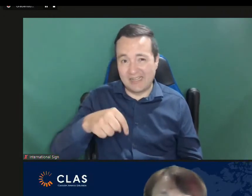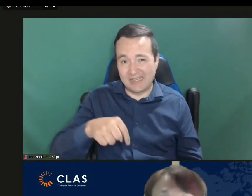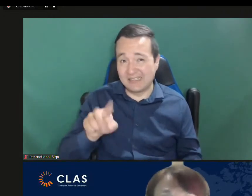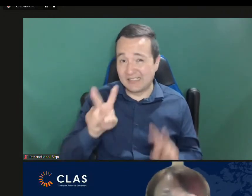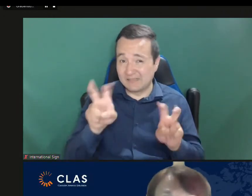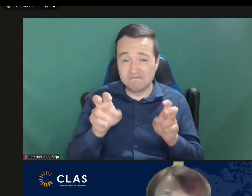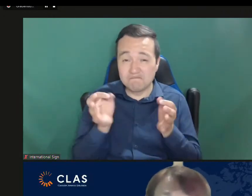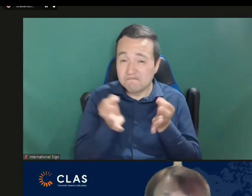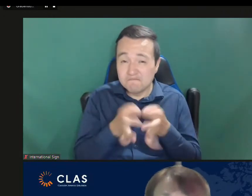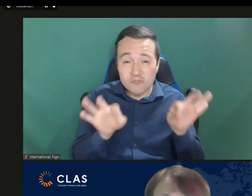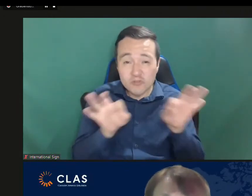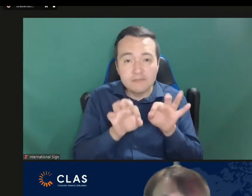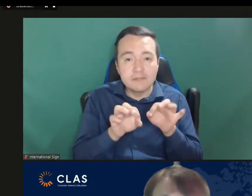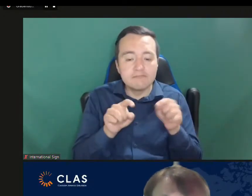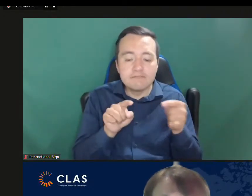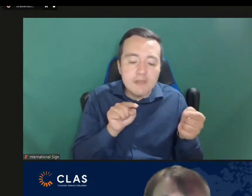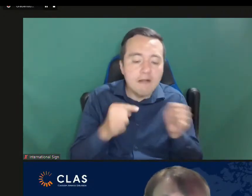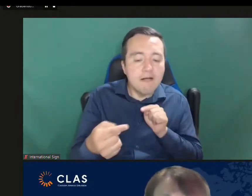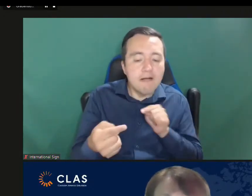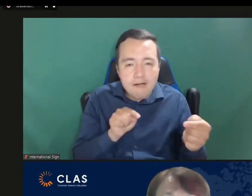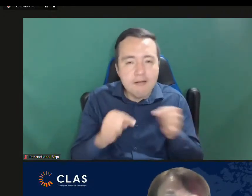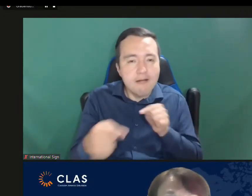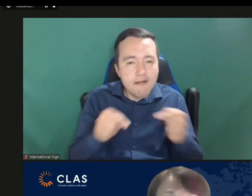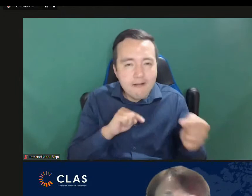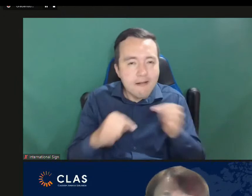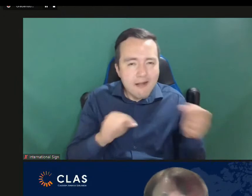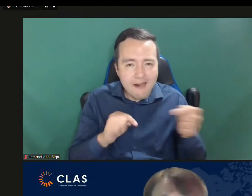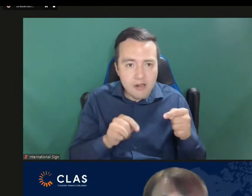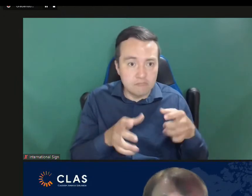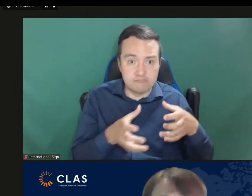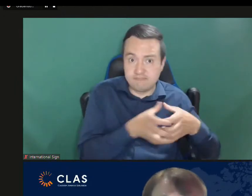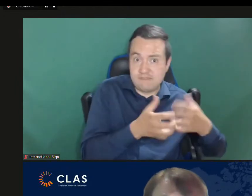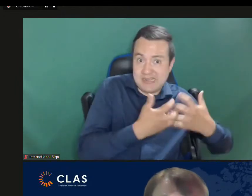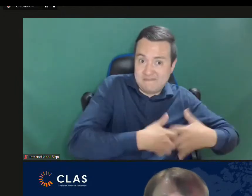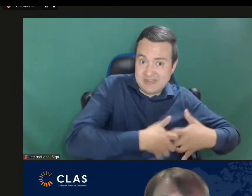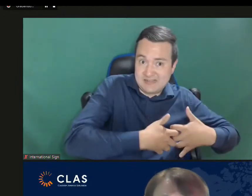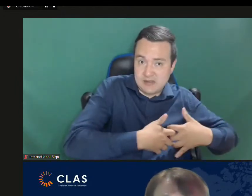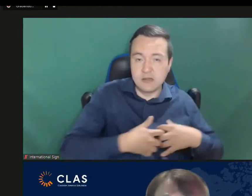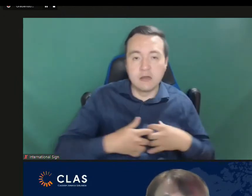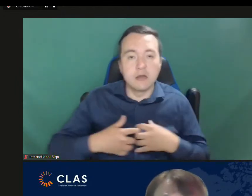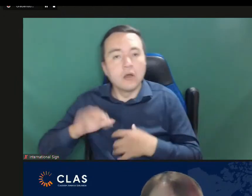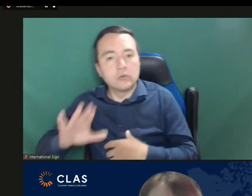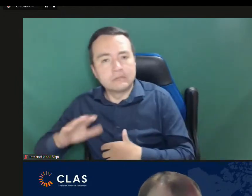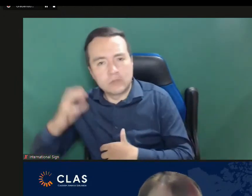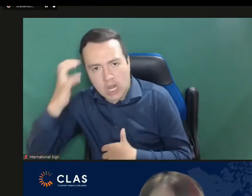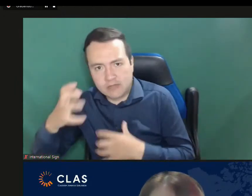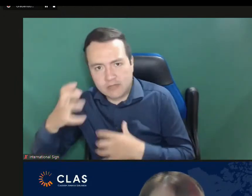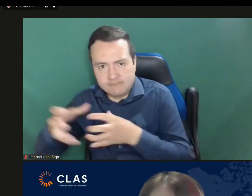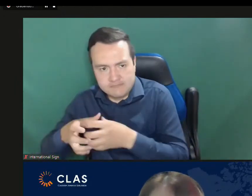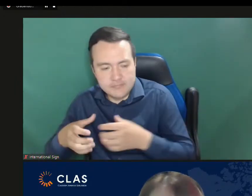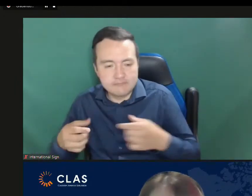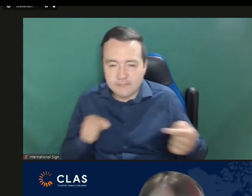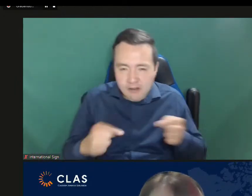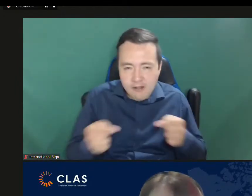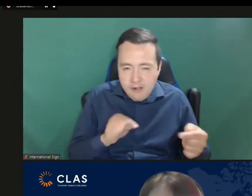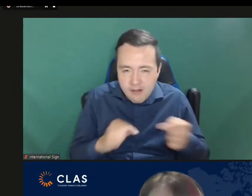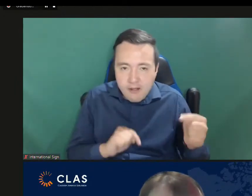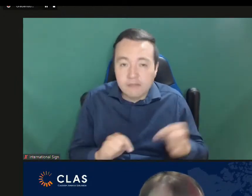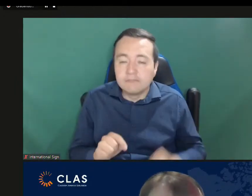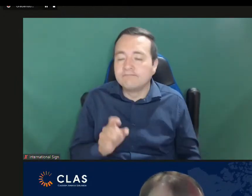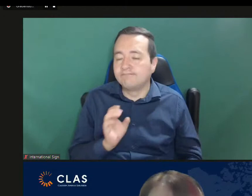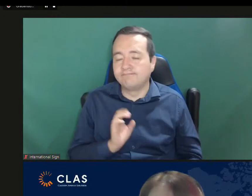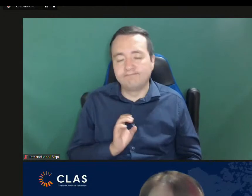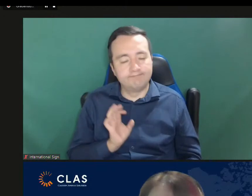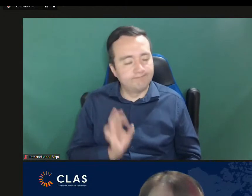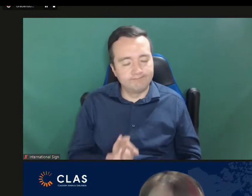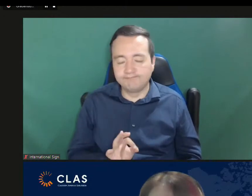main issue here, I'd like to start these debates with a focus first on why. Because the